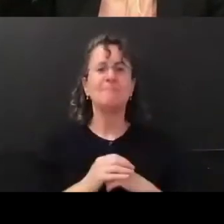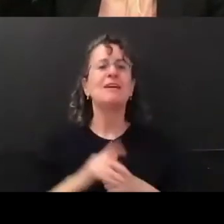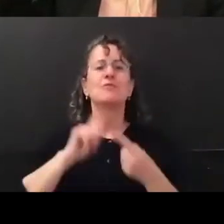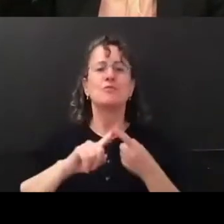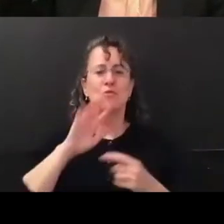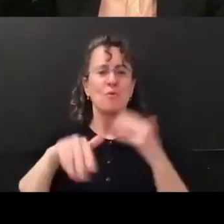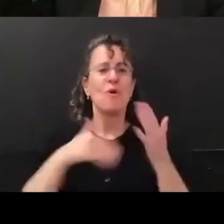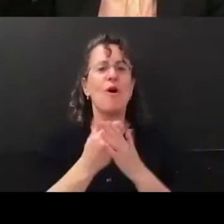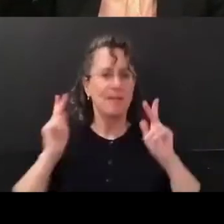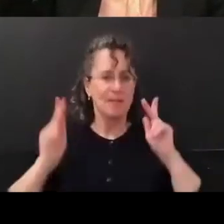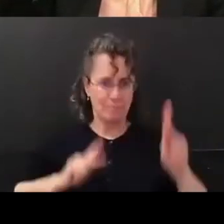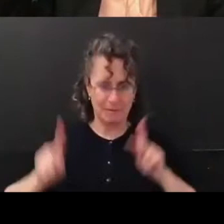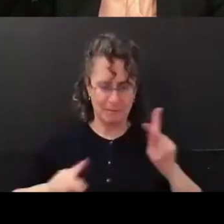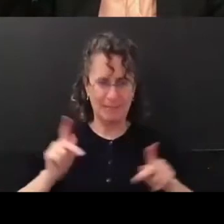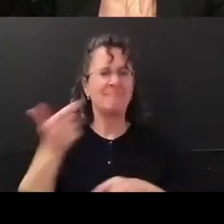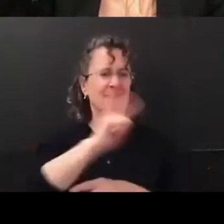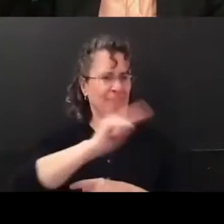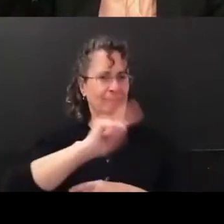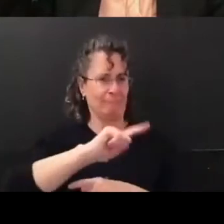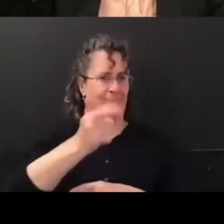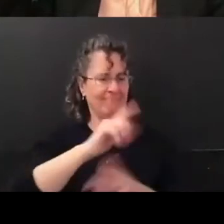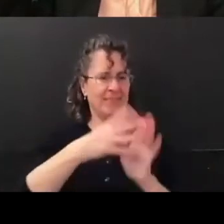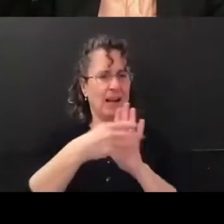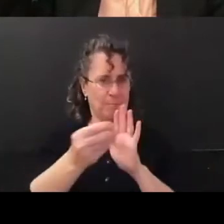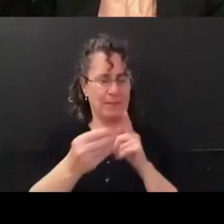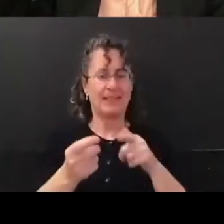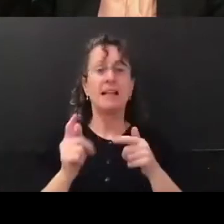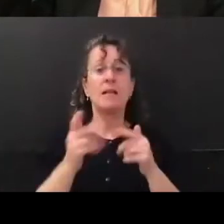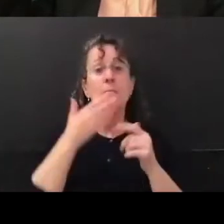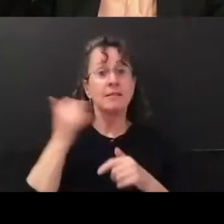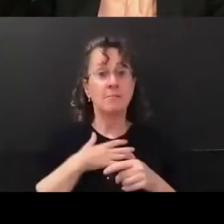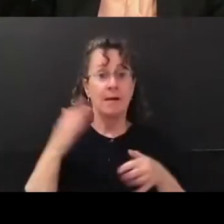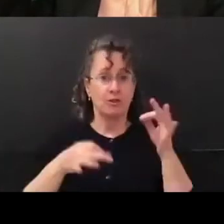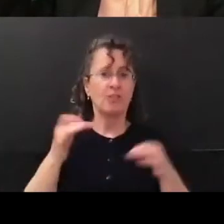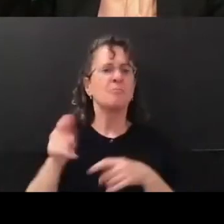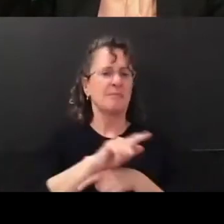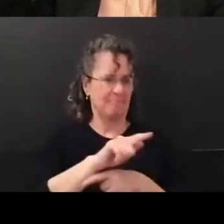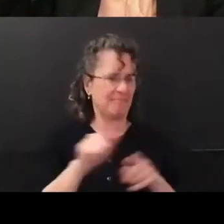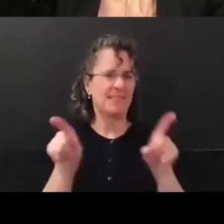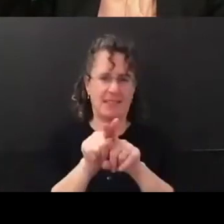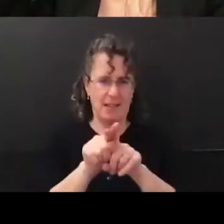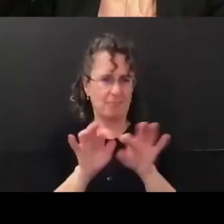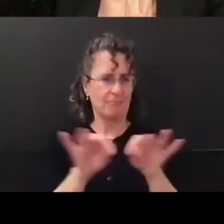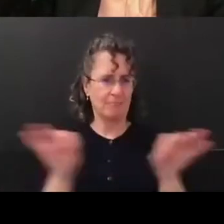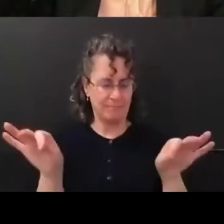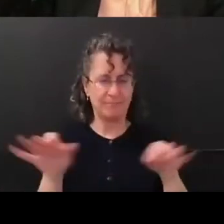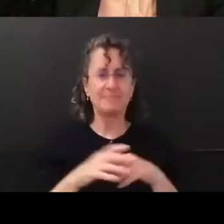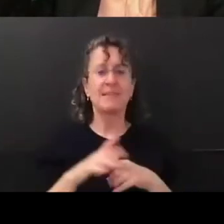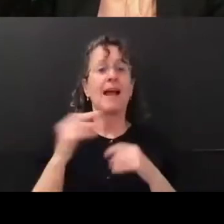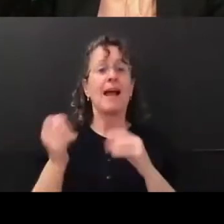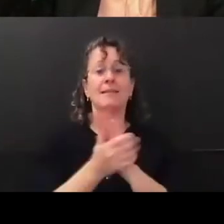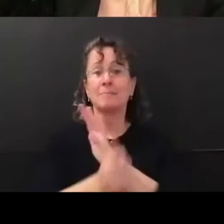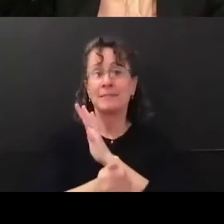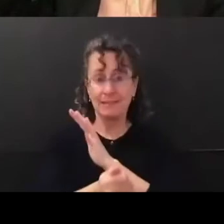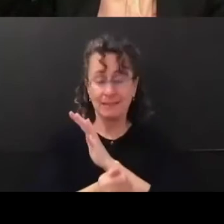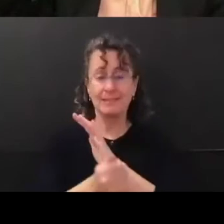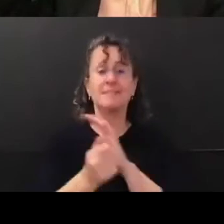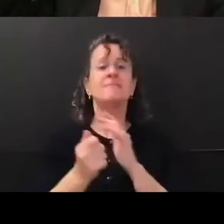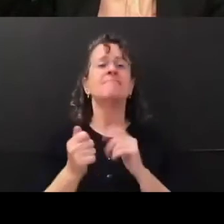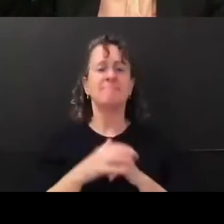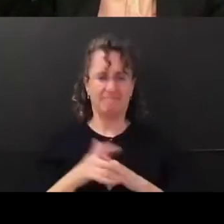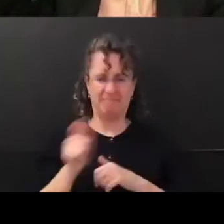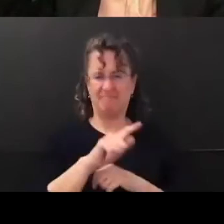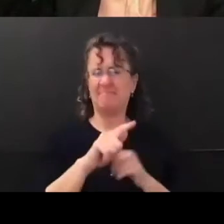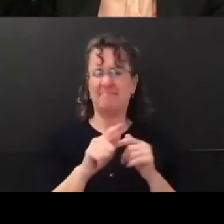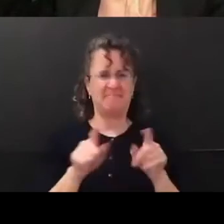people to all people in the best of my judgment in the best of my judgment and ability, and ability,